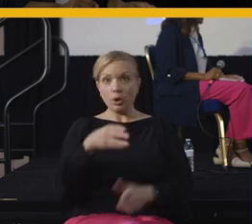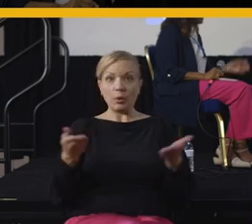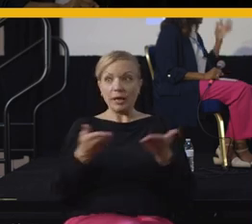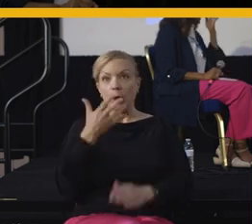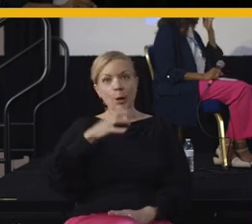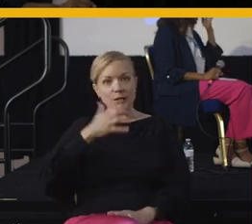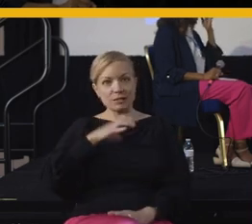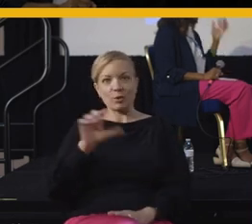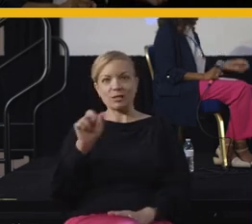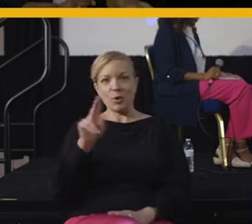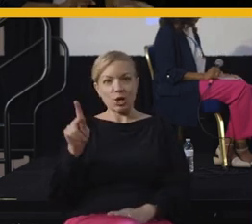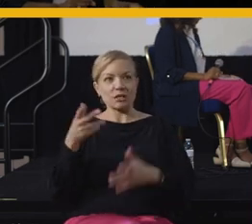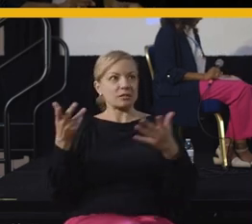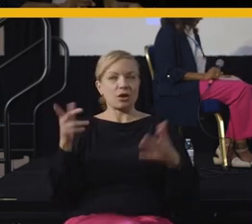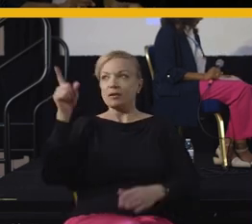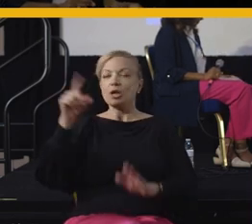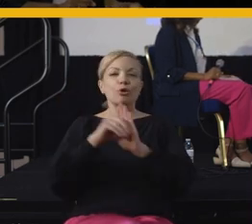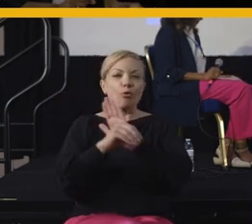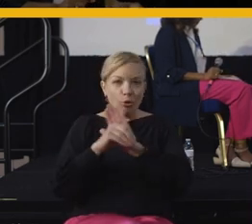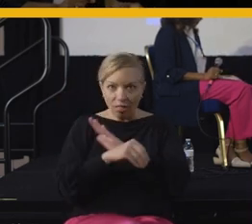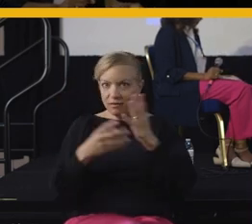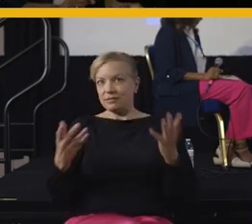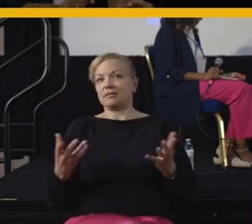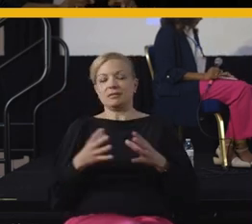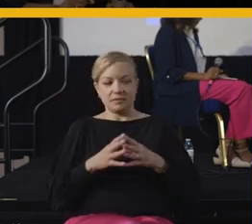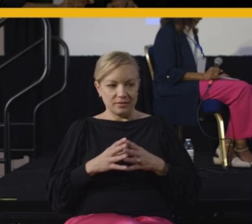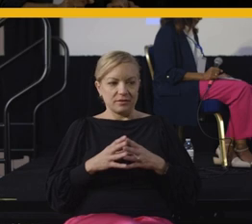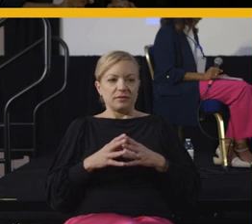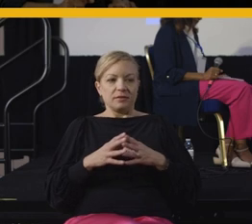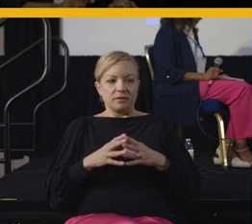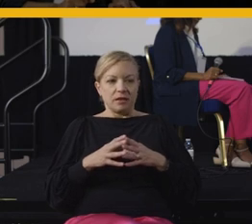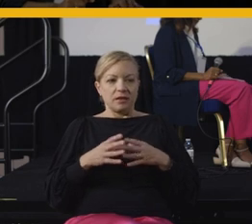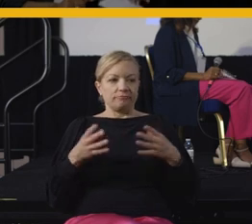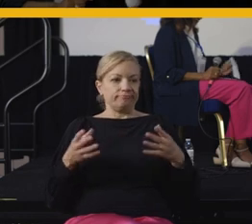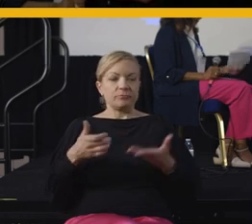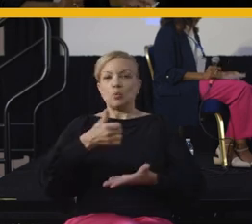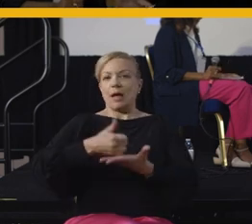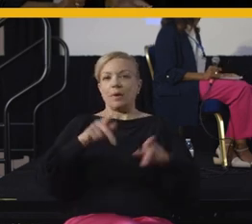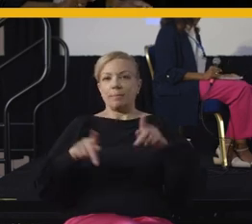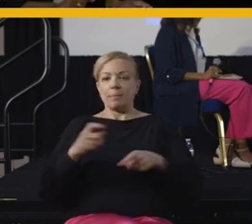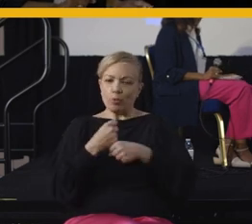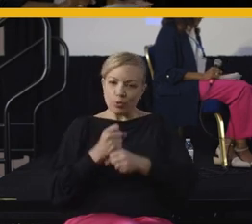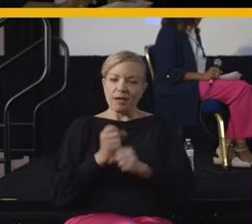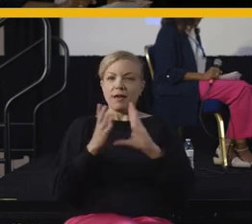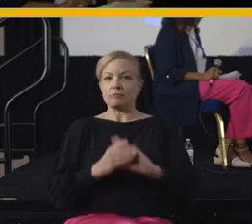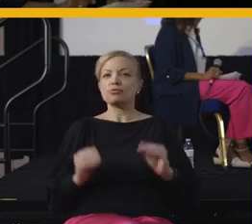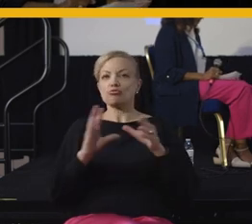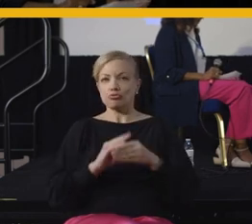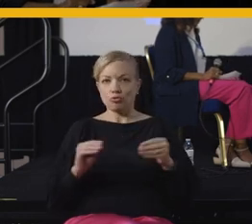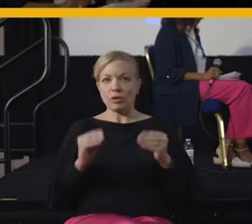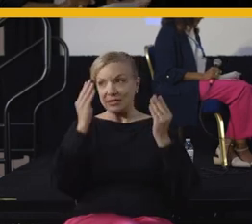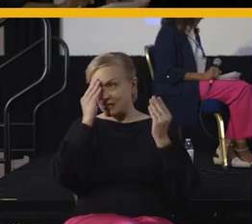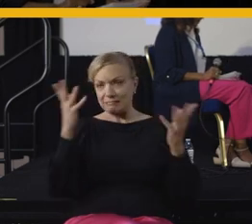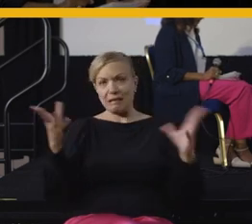Arkansas, space like New Orleans, being able to help people create stories and